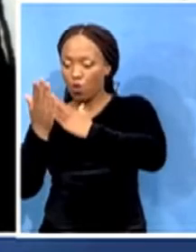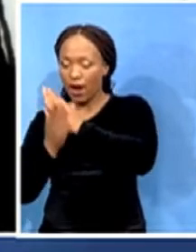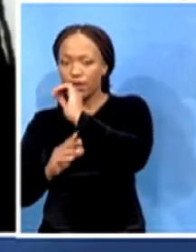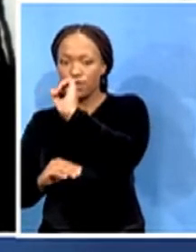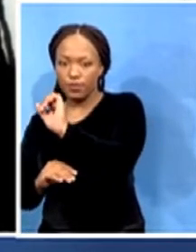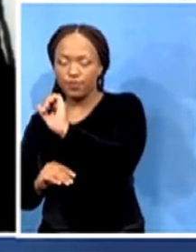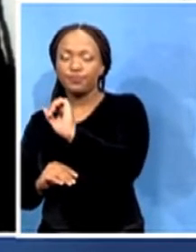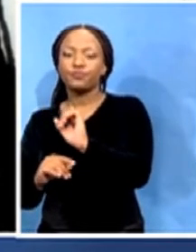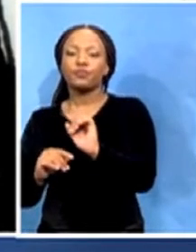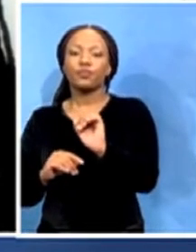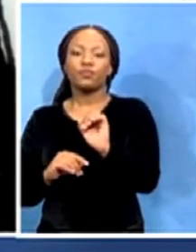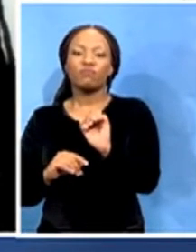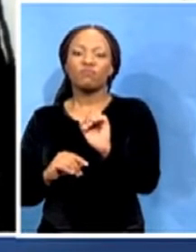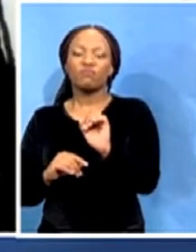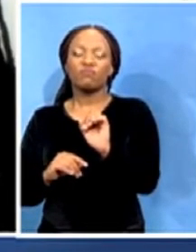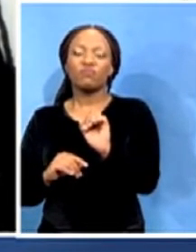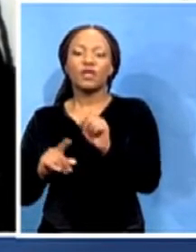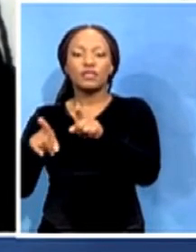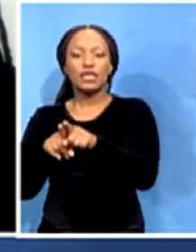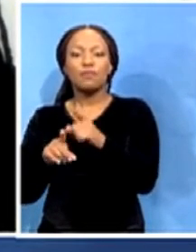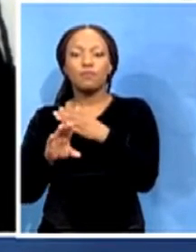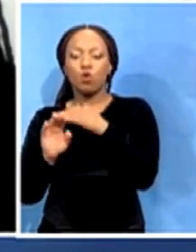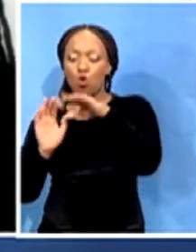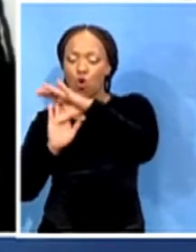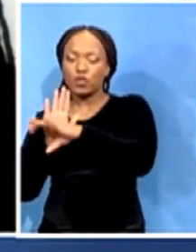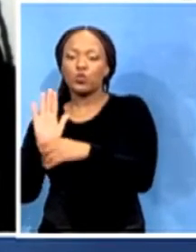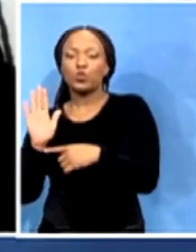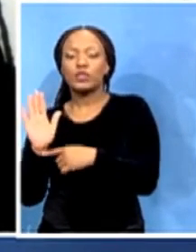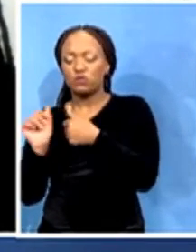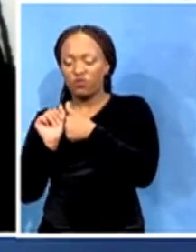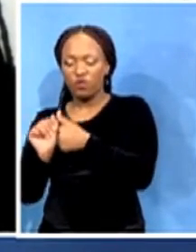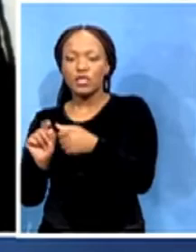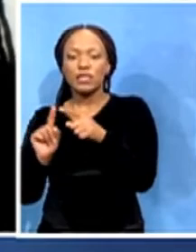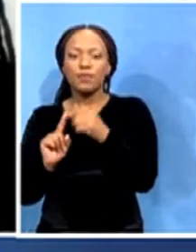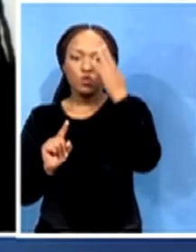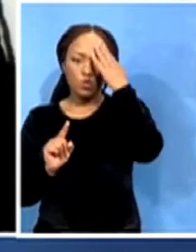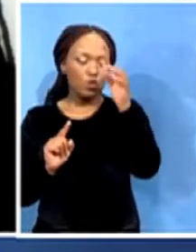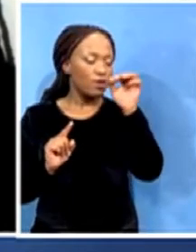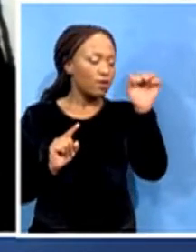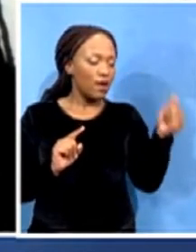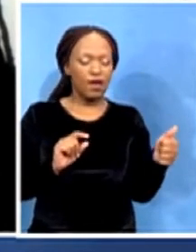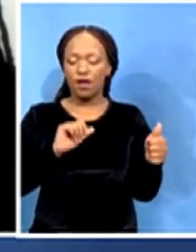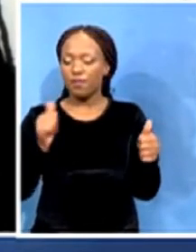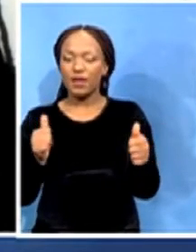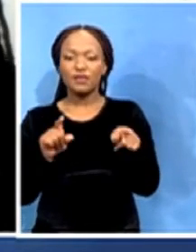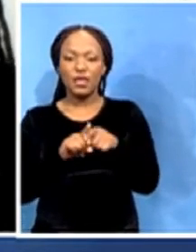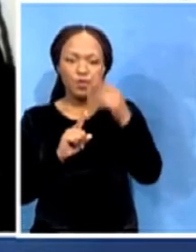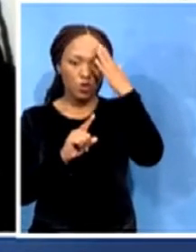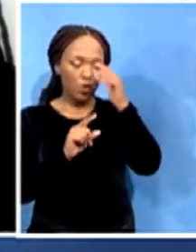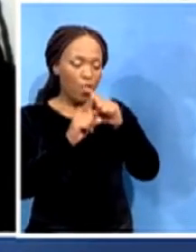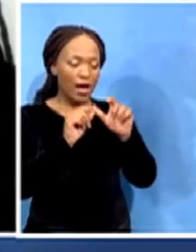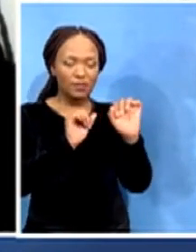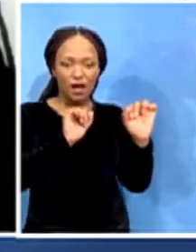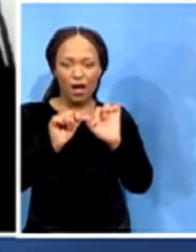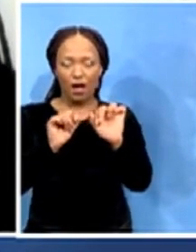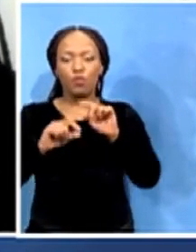as per the Constitution, knowing your neighbor, knowing different cultures, fosters social cohesion. But we thank you very much indeed, Lwando,